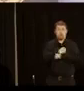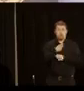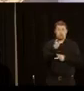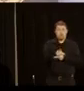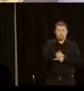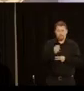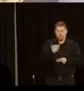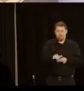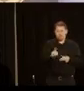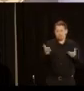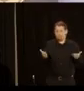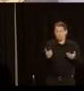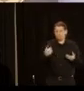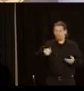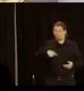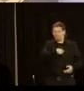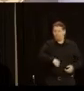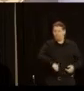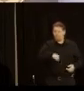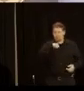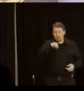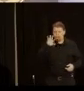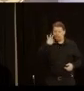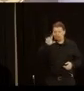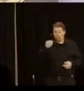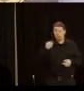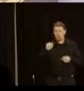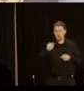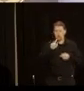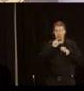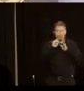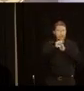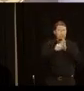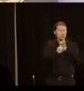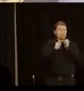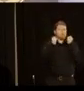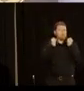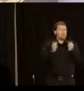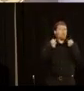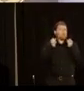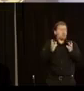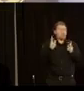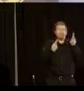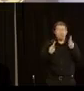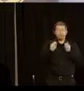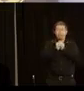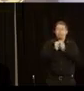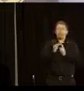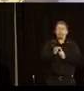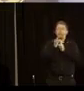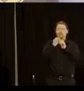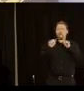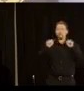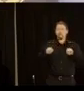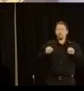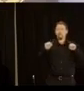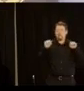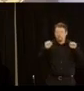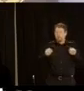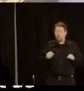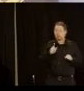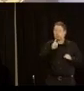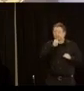And we're proud that Florida is a place that so many individuals with unique abilities can thrive and can